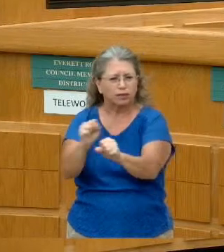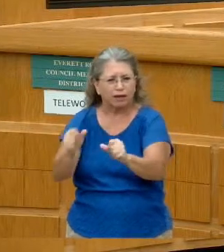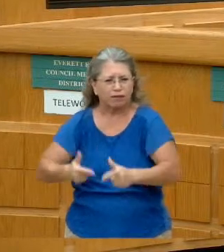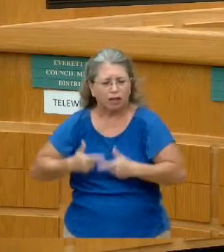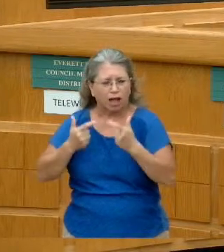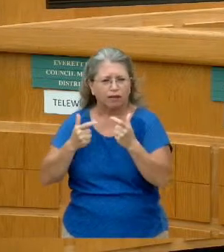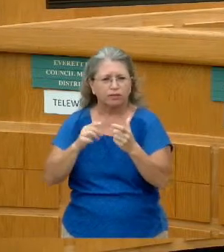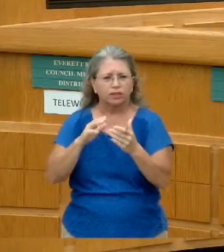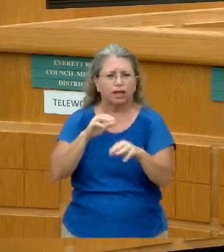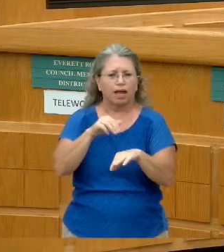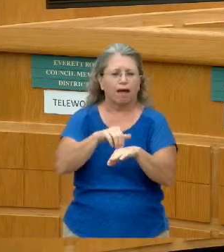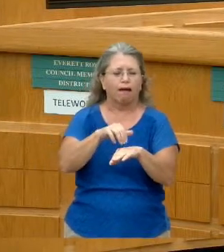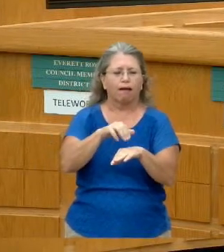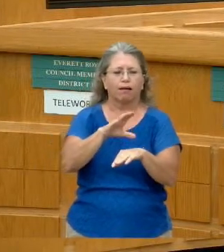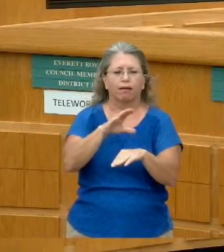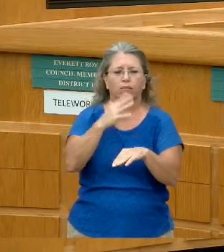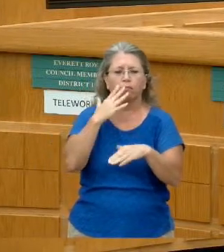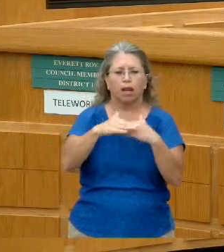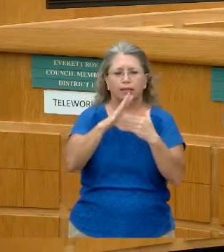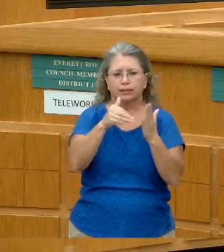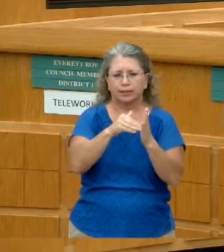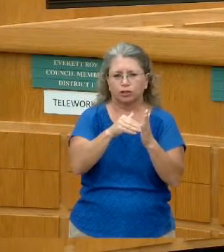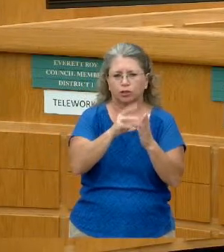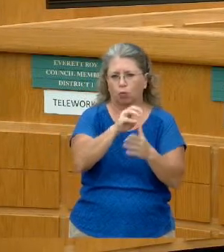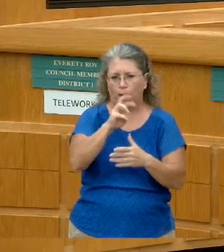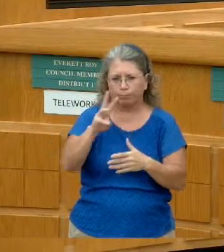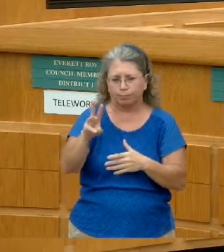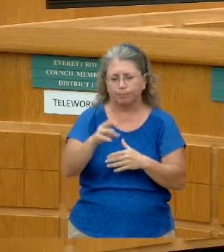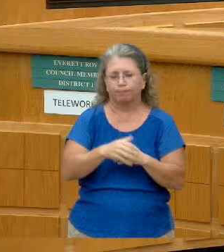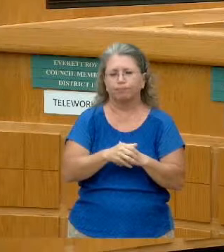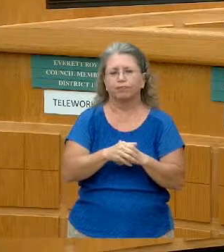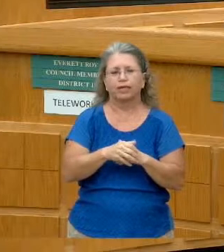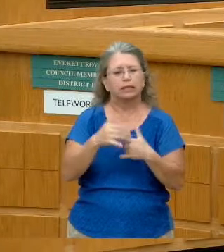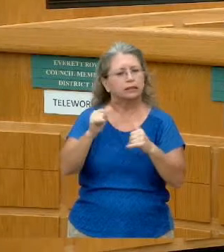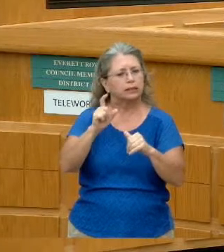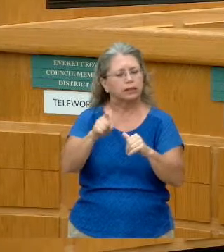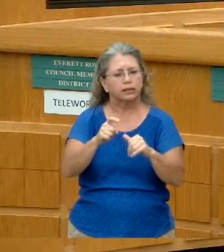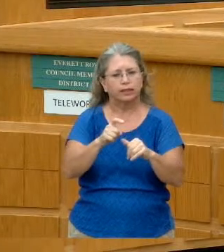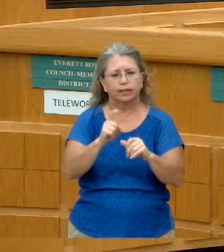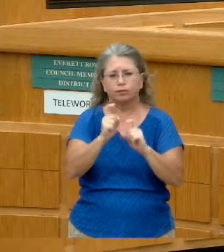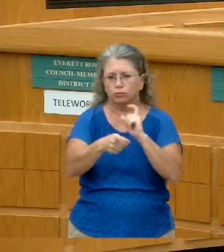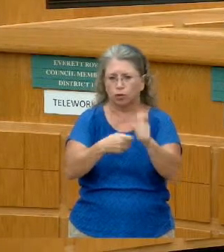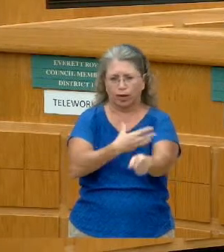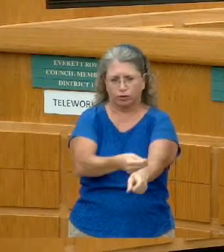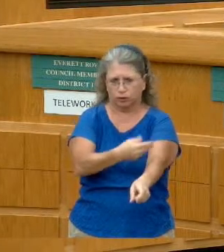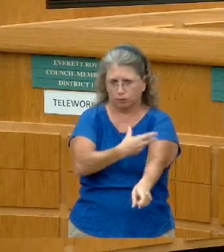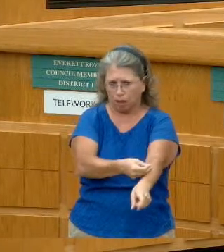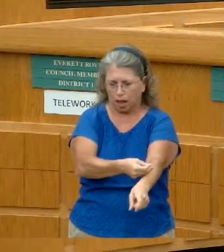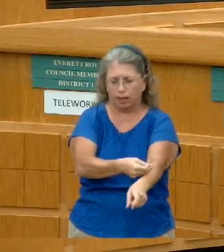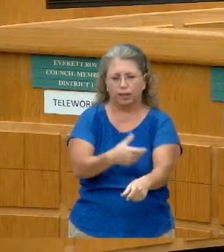coastalbedbloodcenter.org. And we still need donations. Remember, every week we need at least